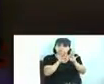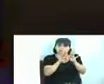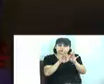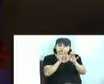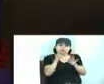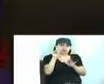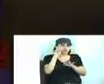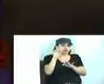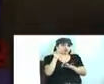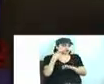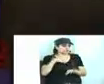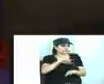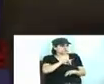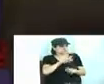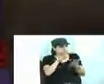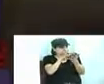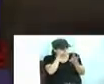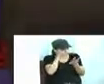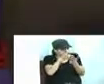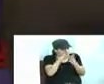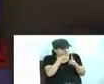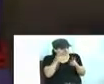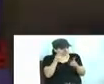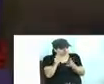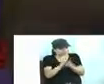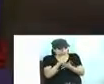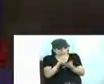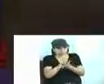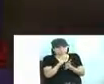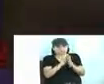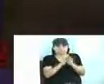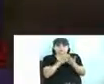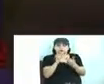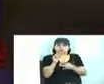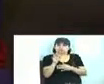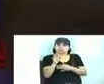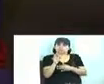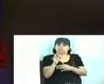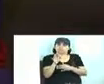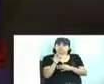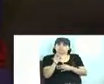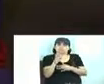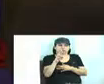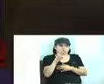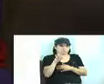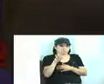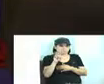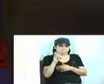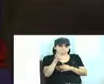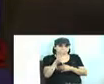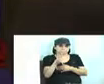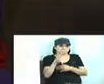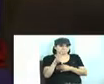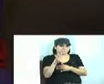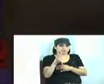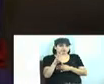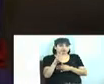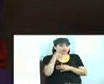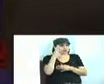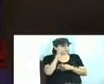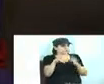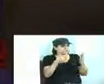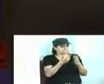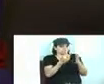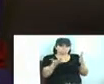think that we learn from the scripture in the book of Revelations is in order for all things to be made new, all of the